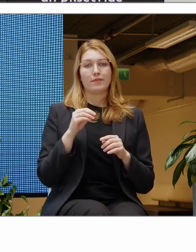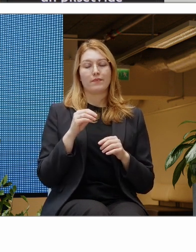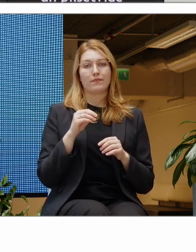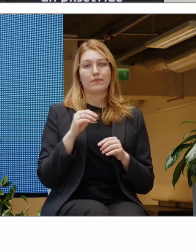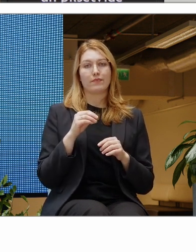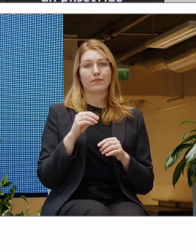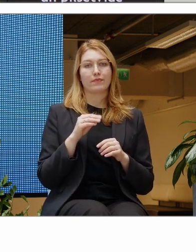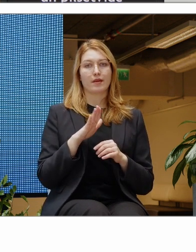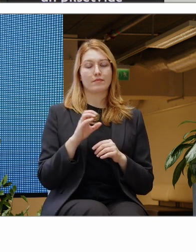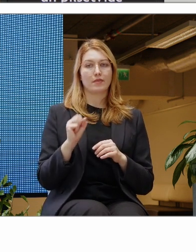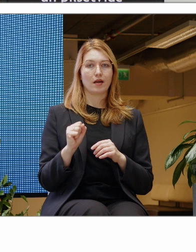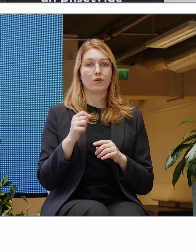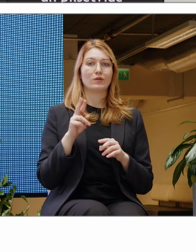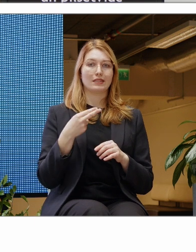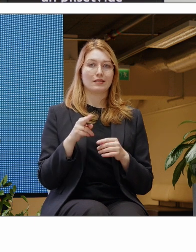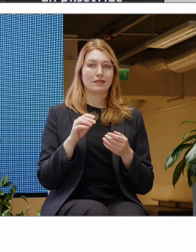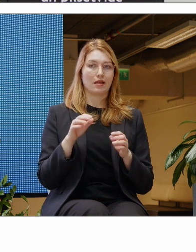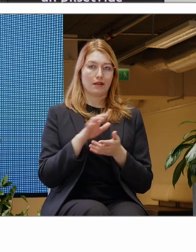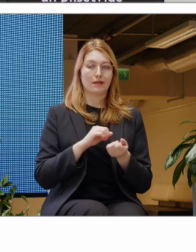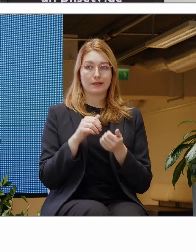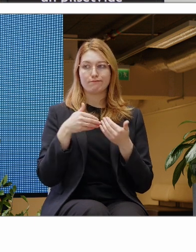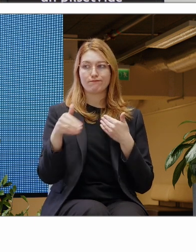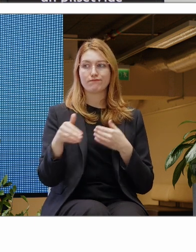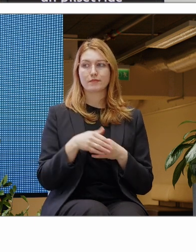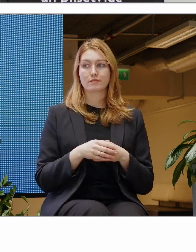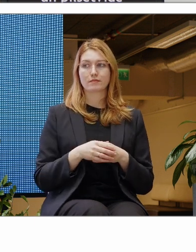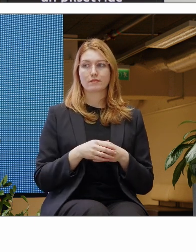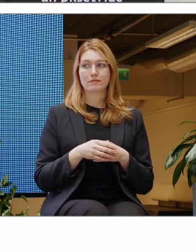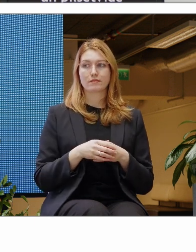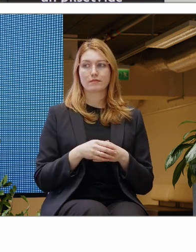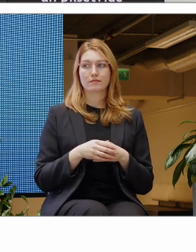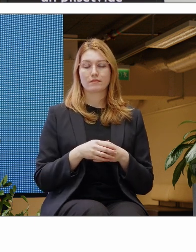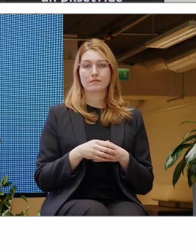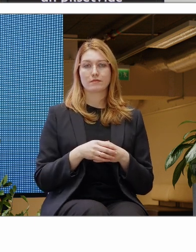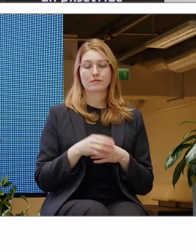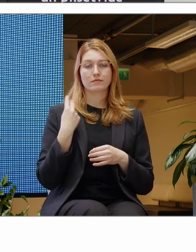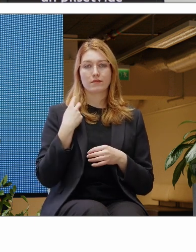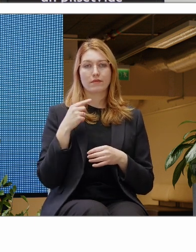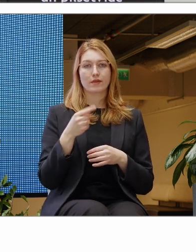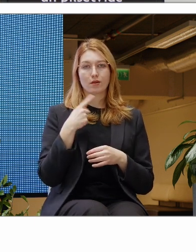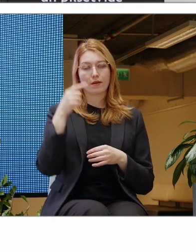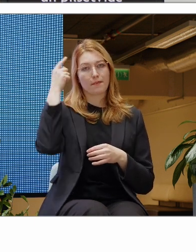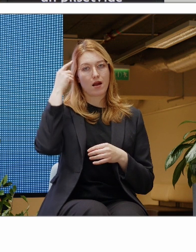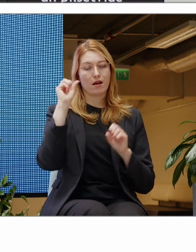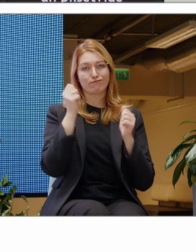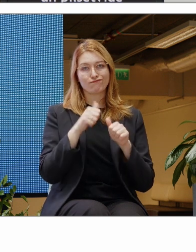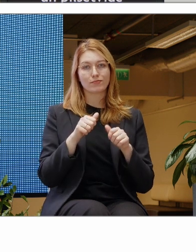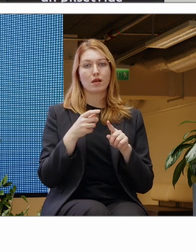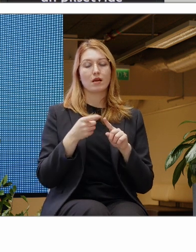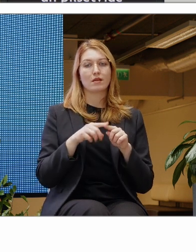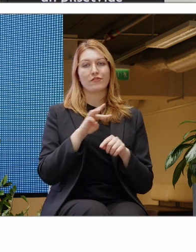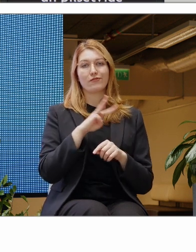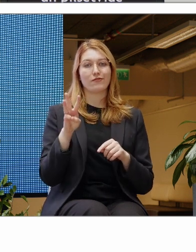or be it a digital image. We've also got a new PAS that's come out in the UK, Design for the Mind. And again, I've put the link